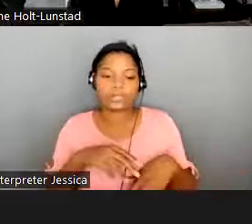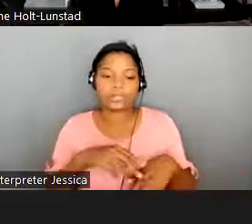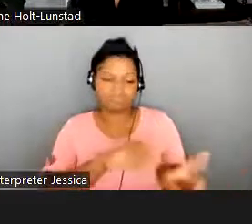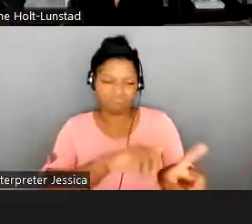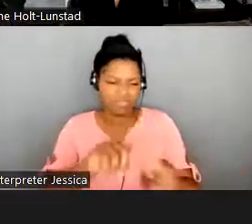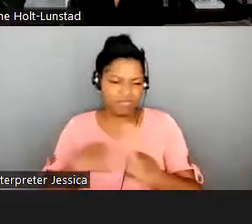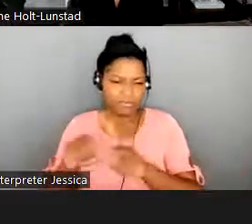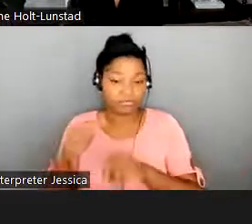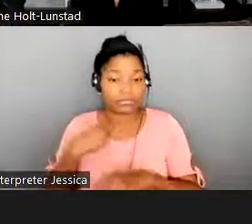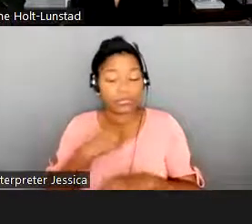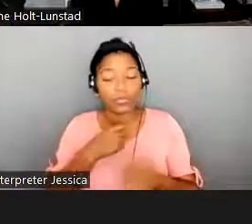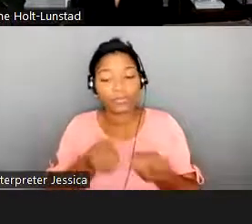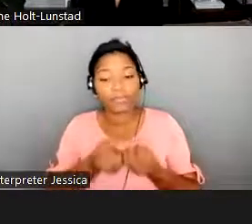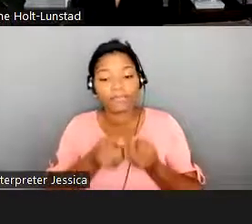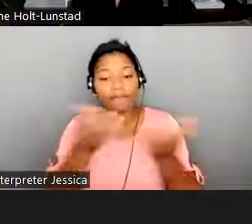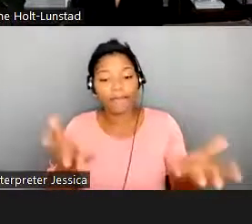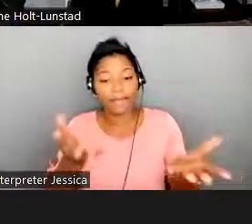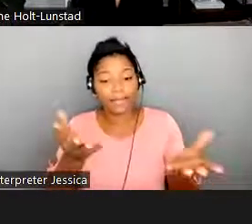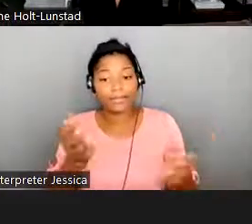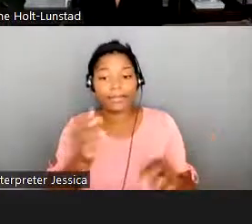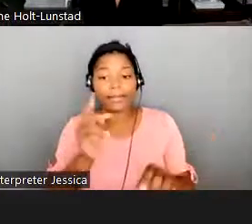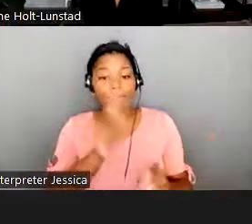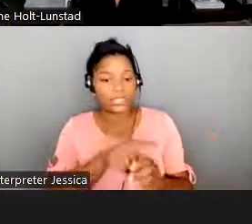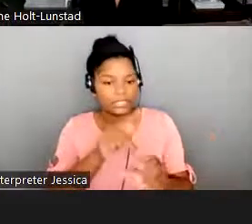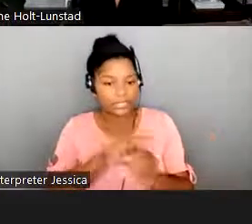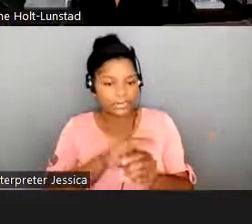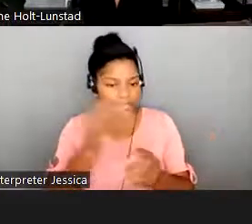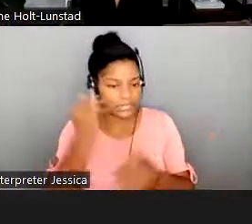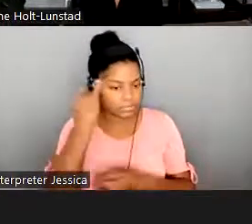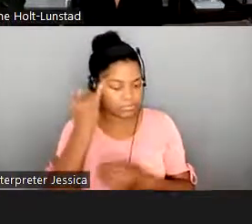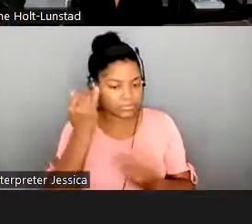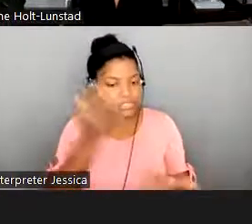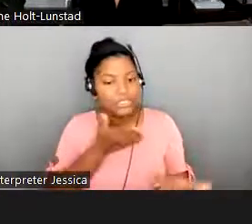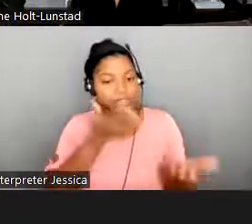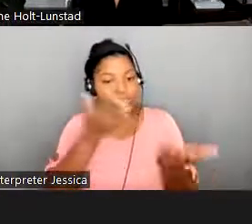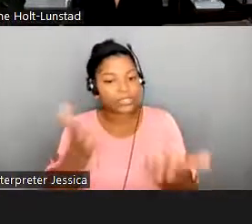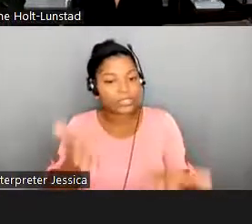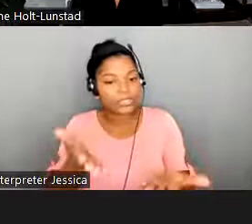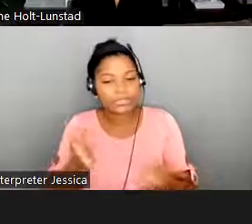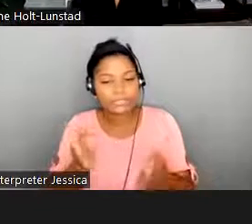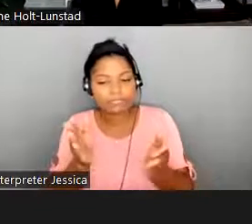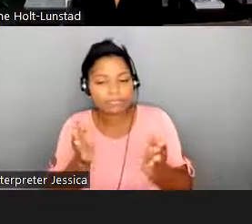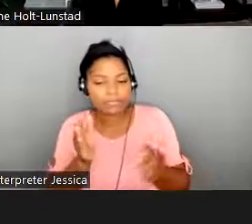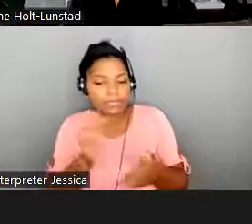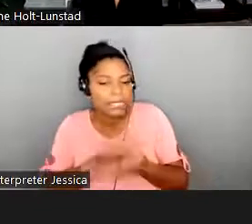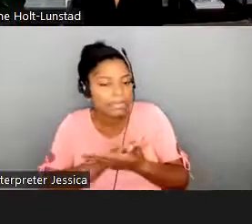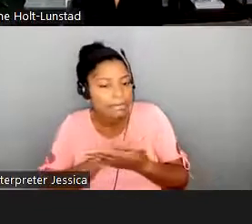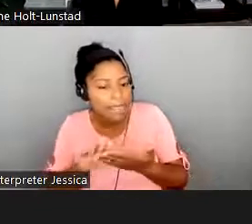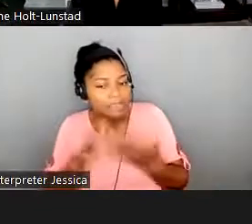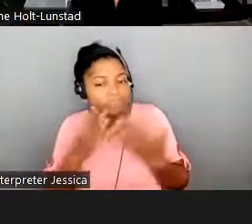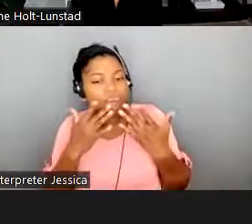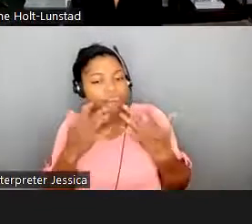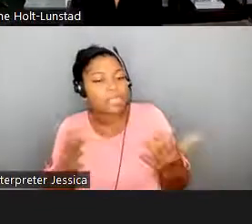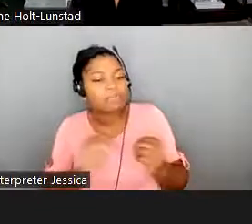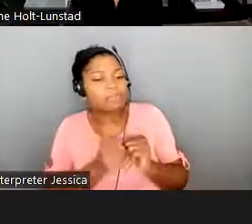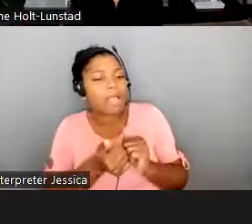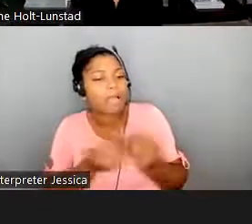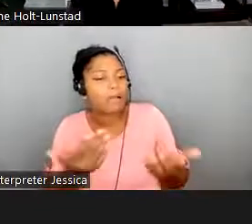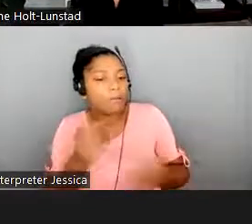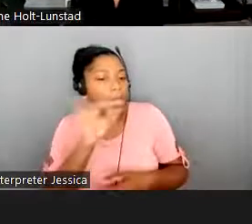we provided participants with suggestions of what those small acts of kindness might